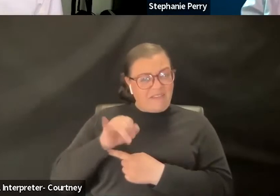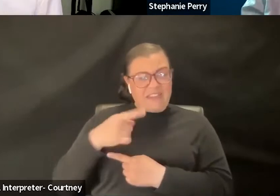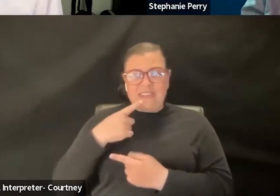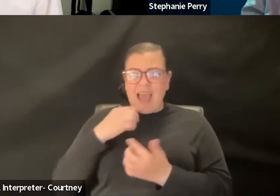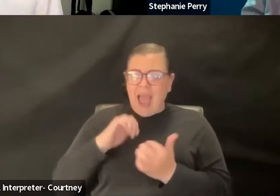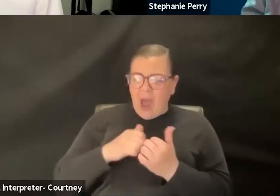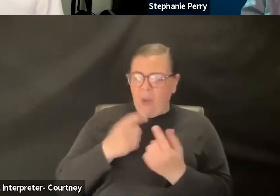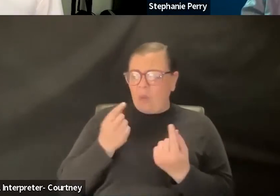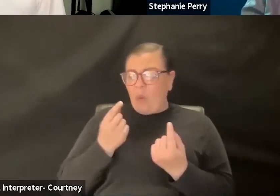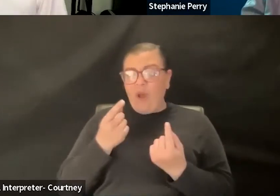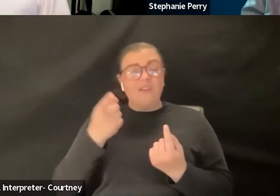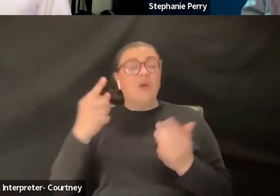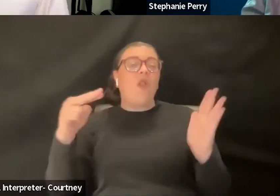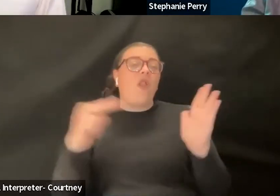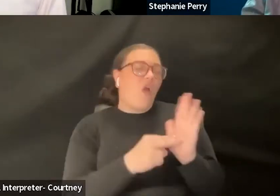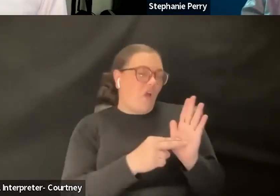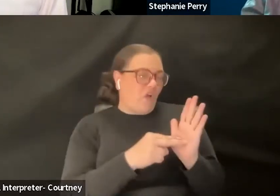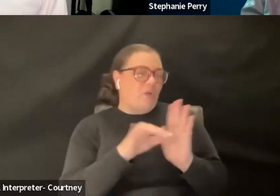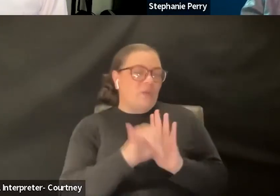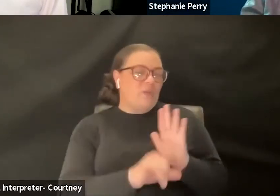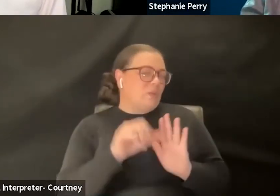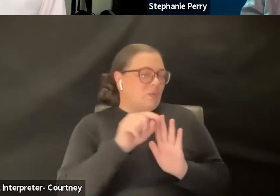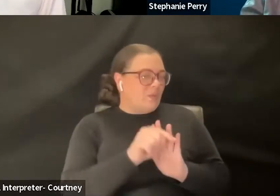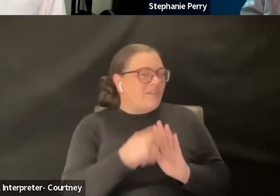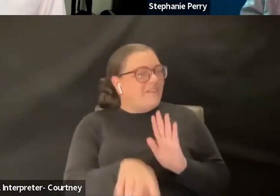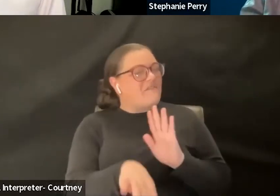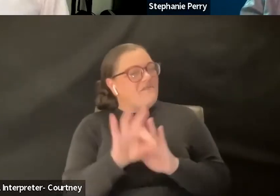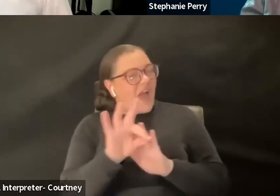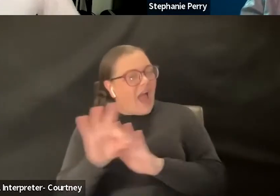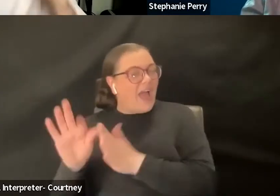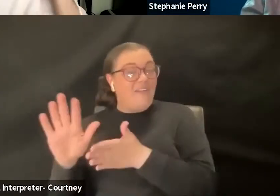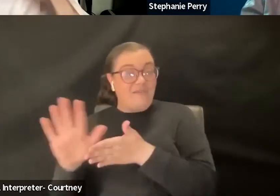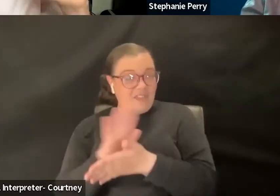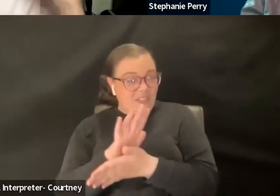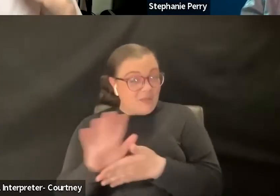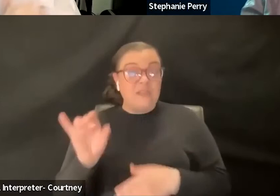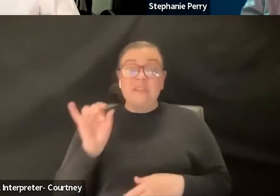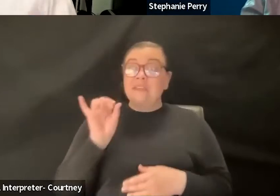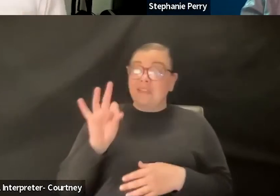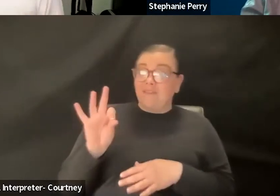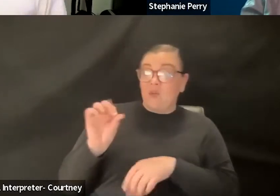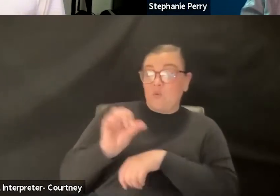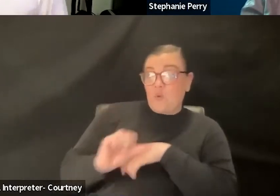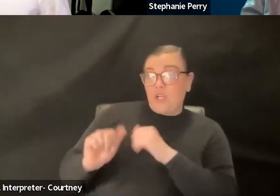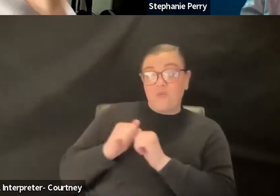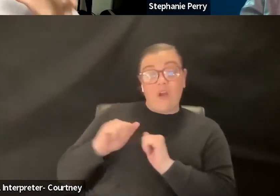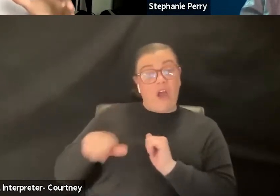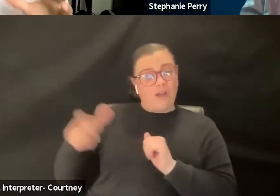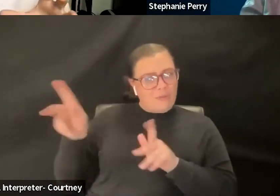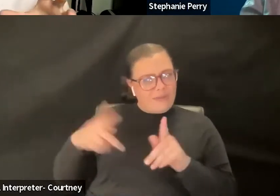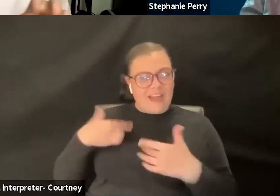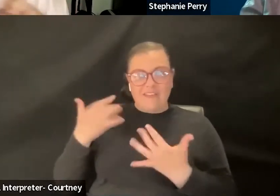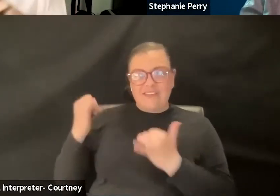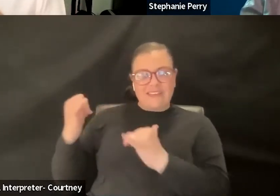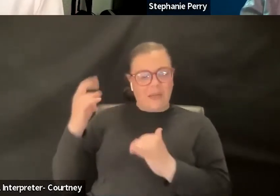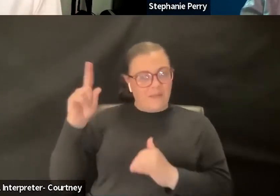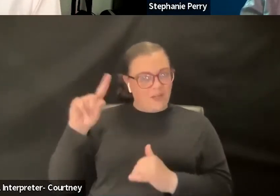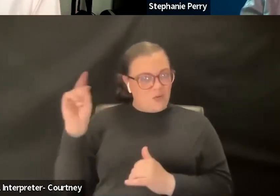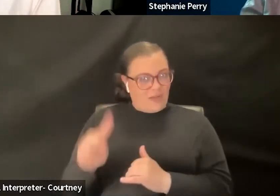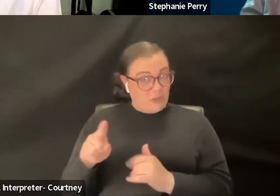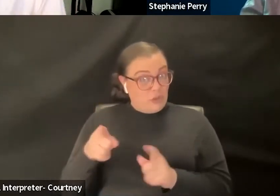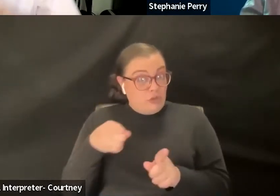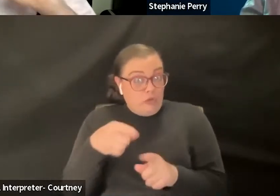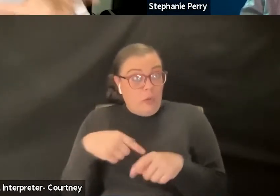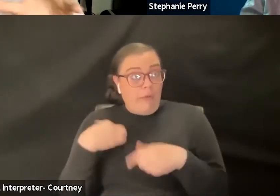fellow performers, background performers on set that have these questions, you can send them the link. And that way you don't have to walk them through the